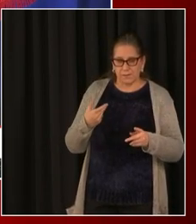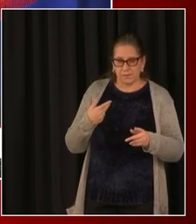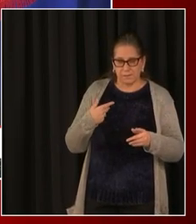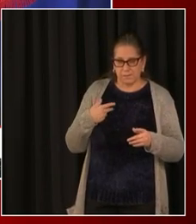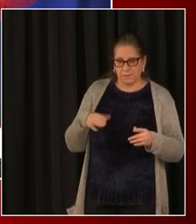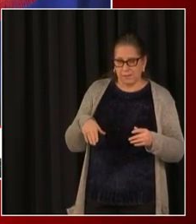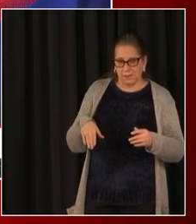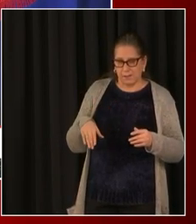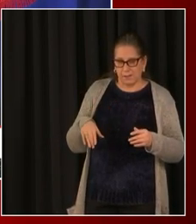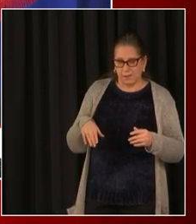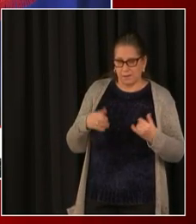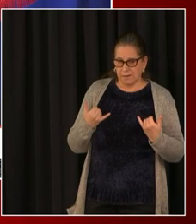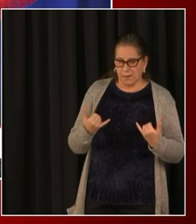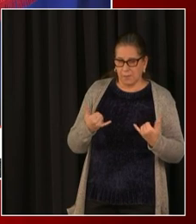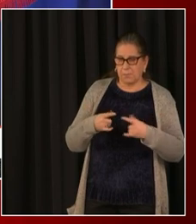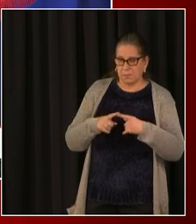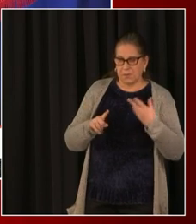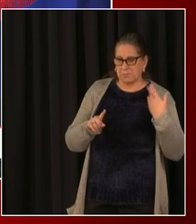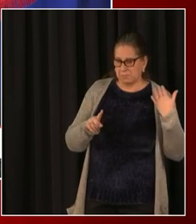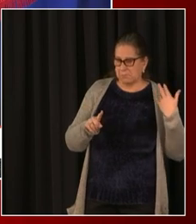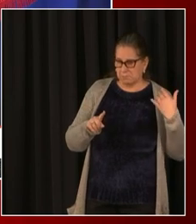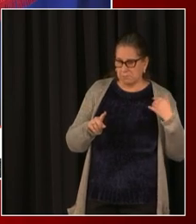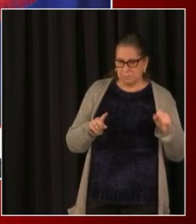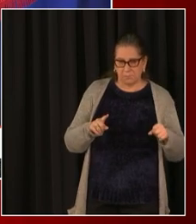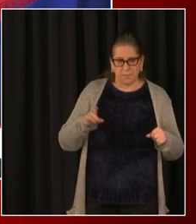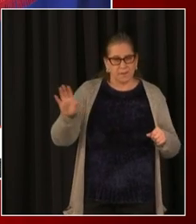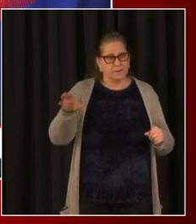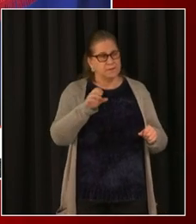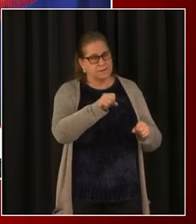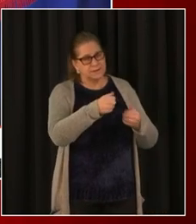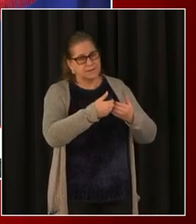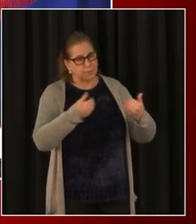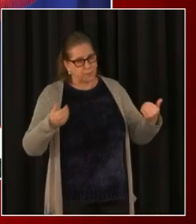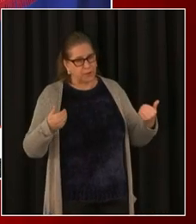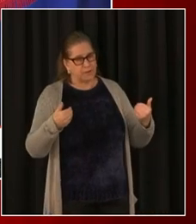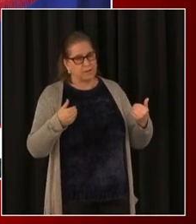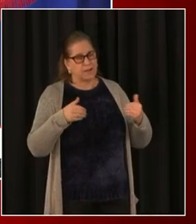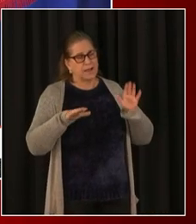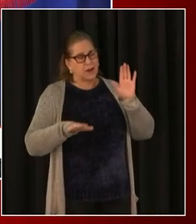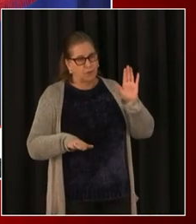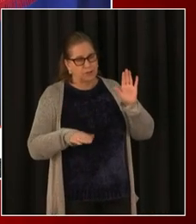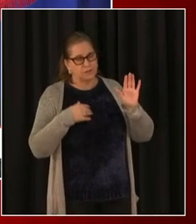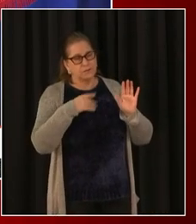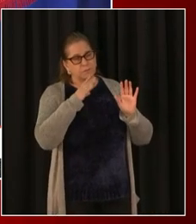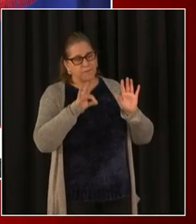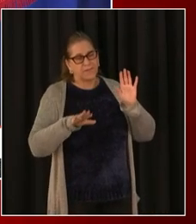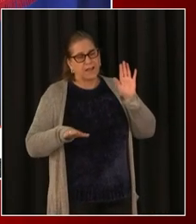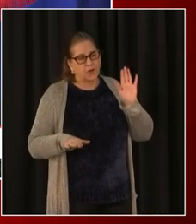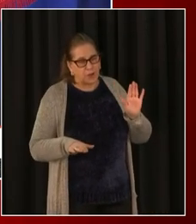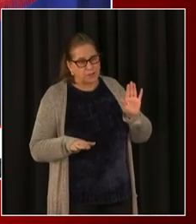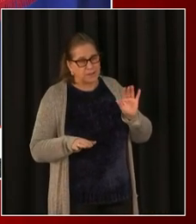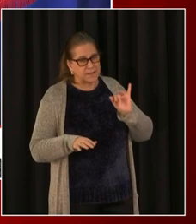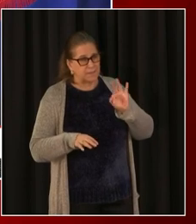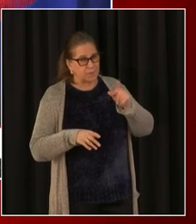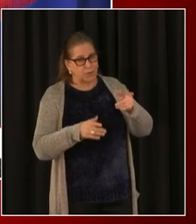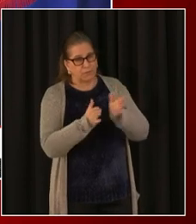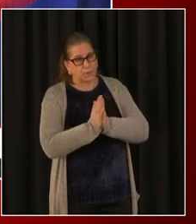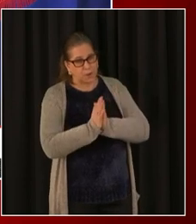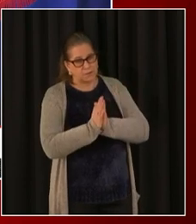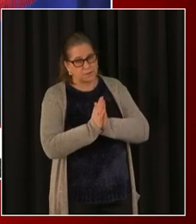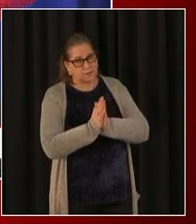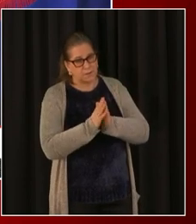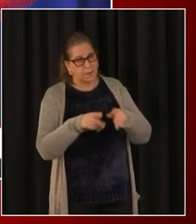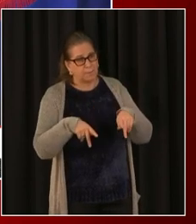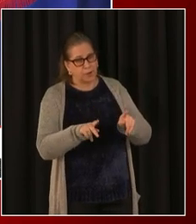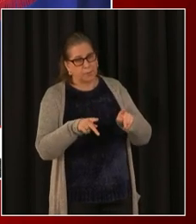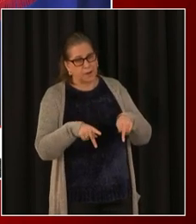call. And also to follow up separately in regards to the inauguration. Sure. If you are going as far as to request that these permits for